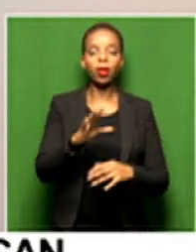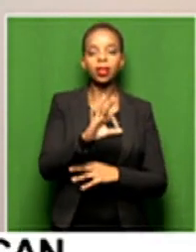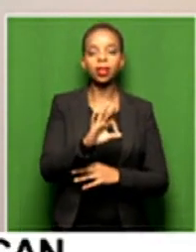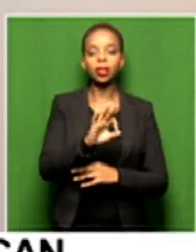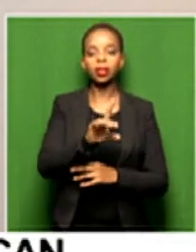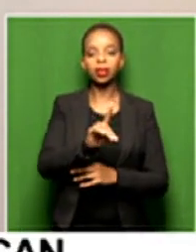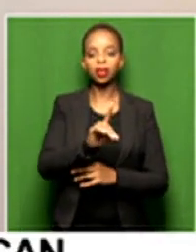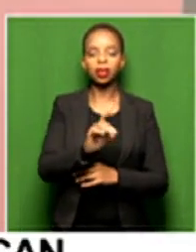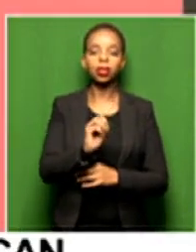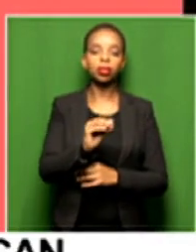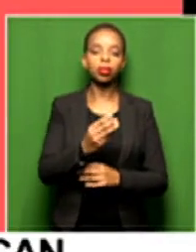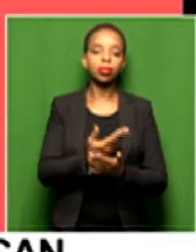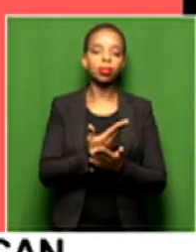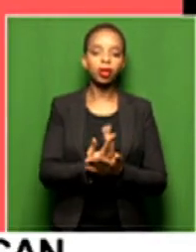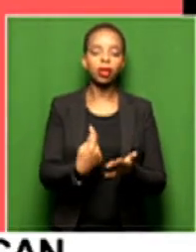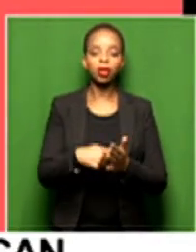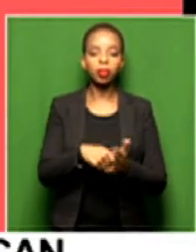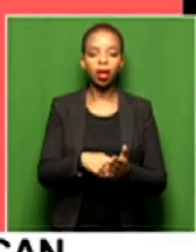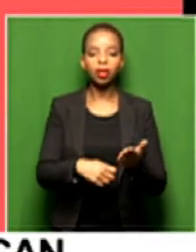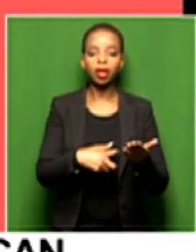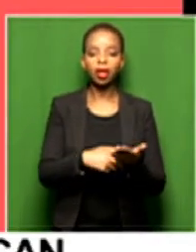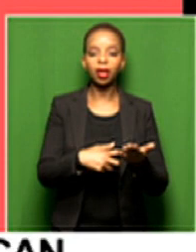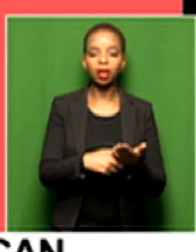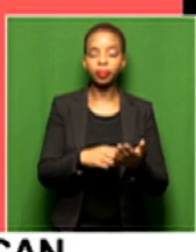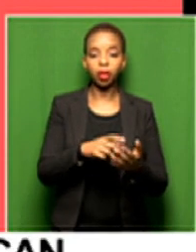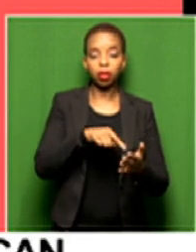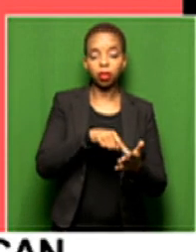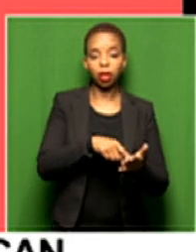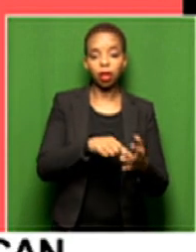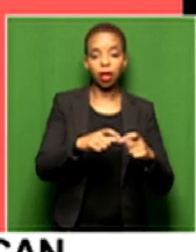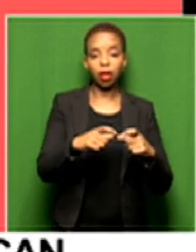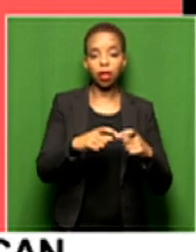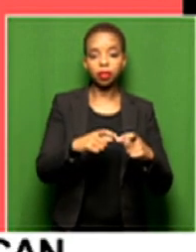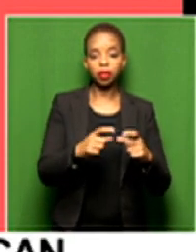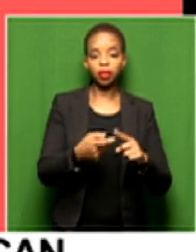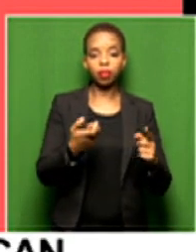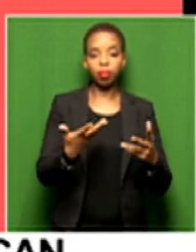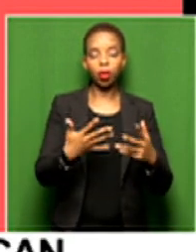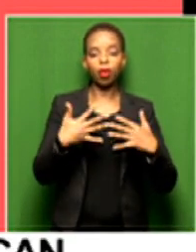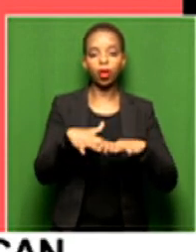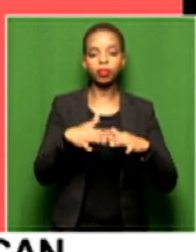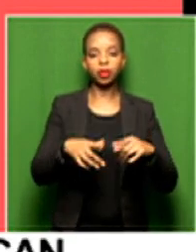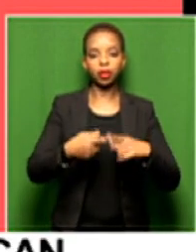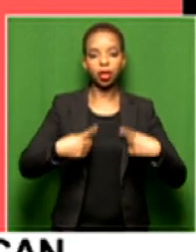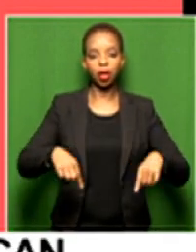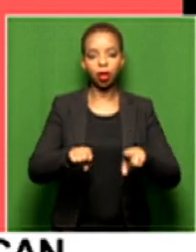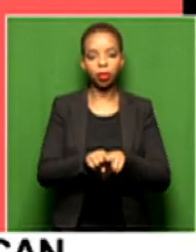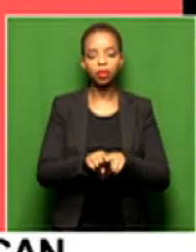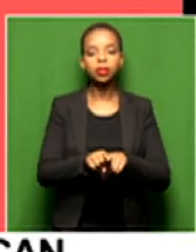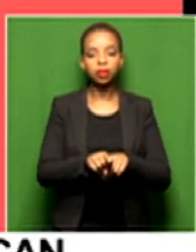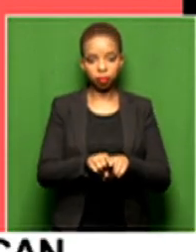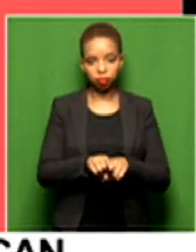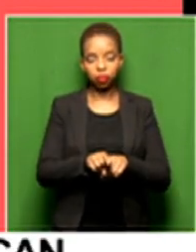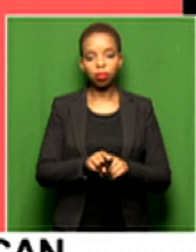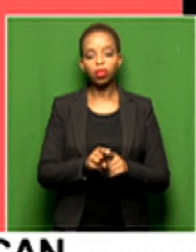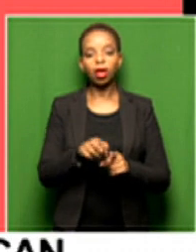able to purchase you're able to purchase the cards rather from our website, which is ambaniafrica.com. And then the app